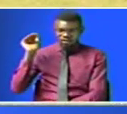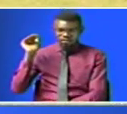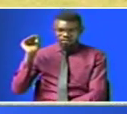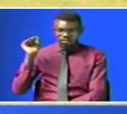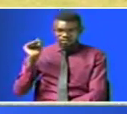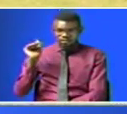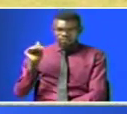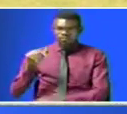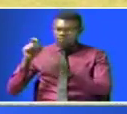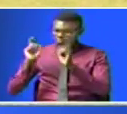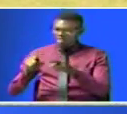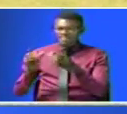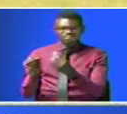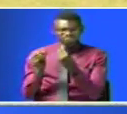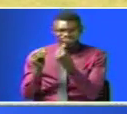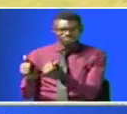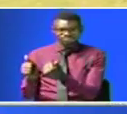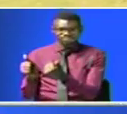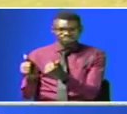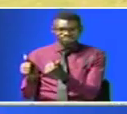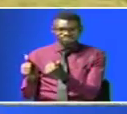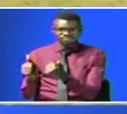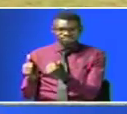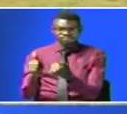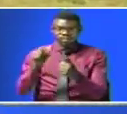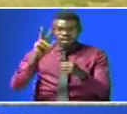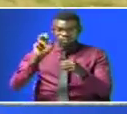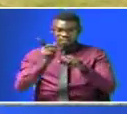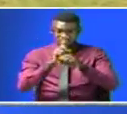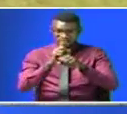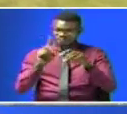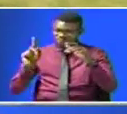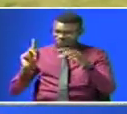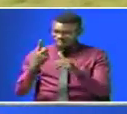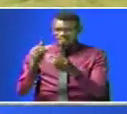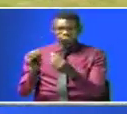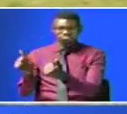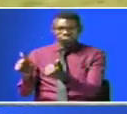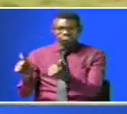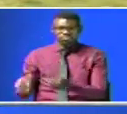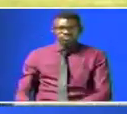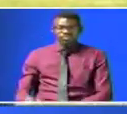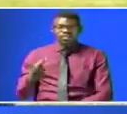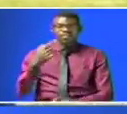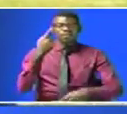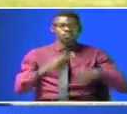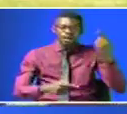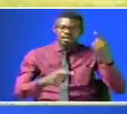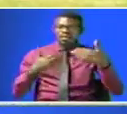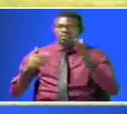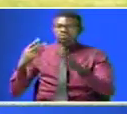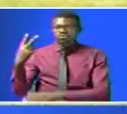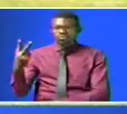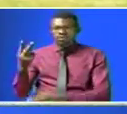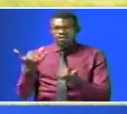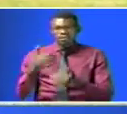have to lock them down the first 20 minutes of the game. With three wins and two losses so far, the